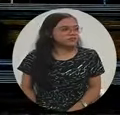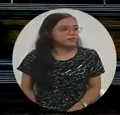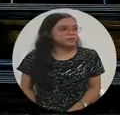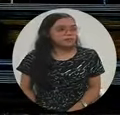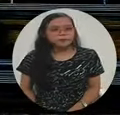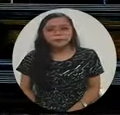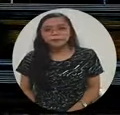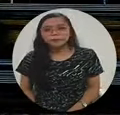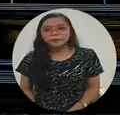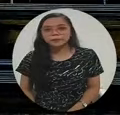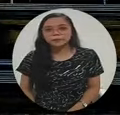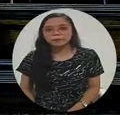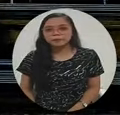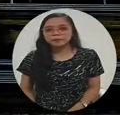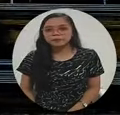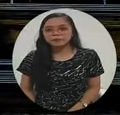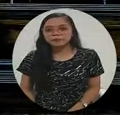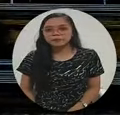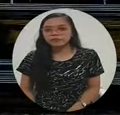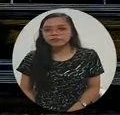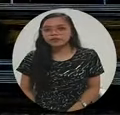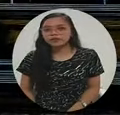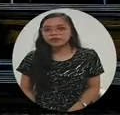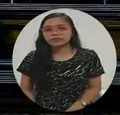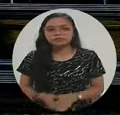Pero makapalit man mig papel,